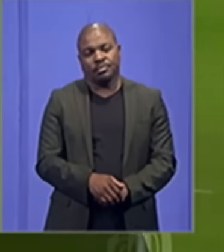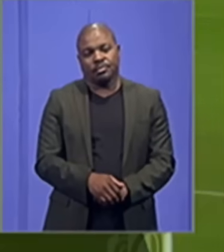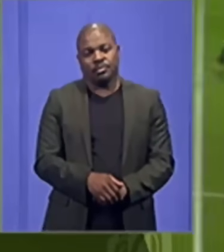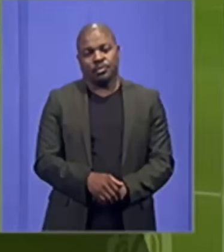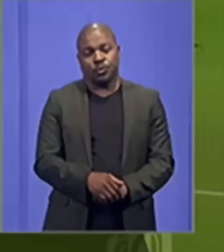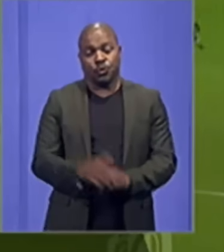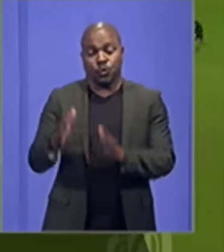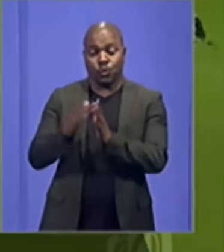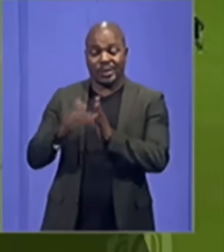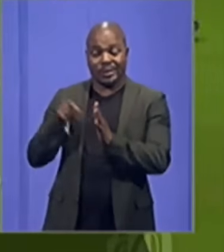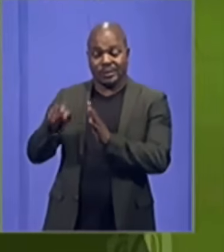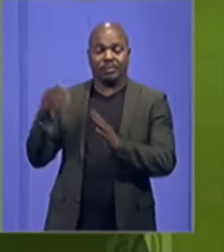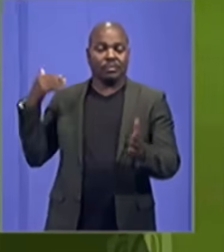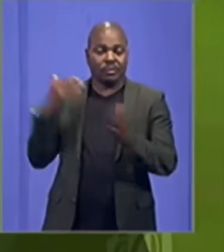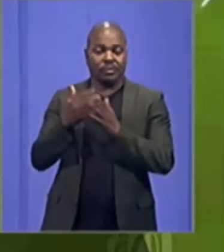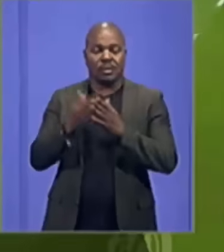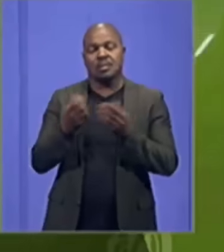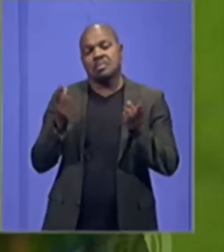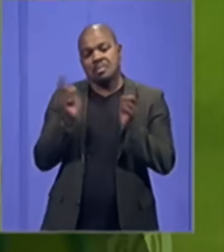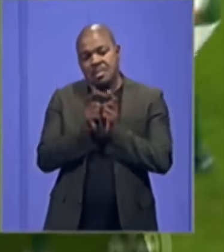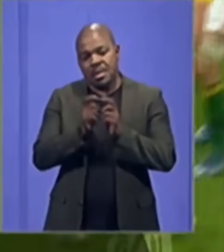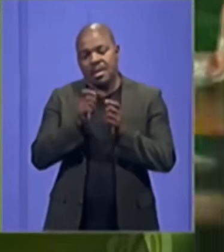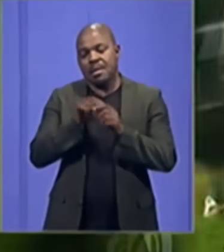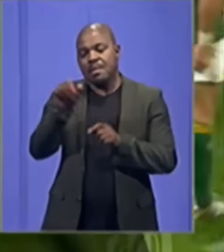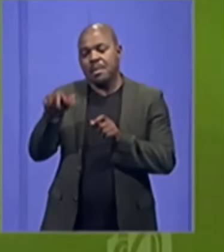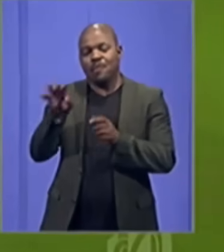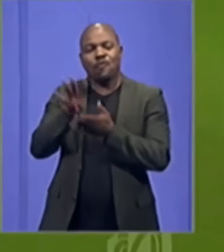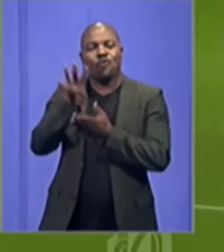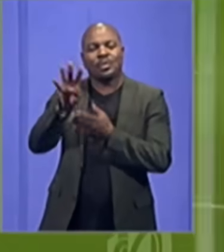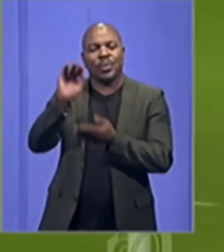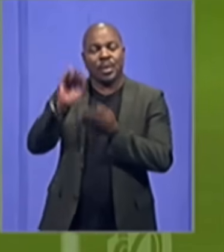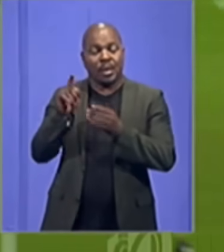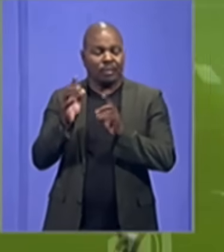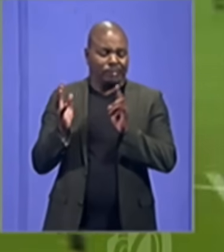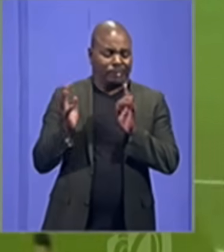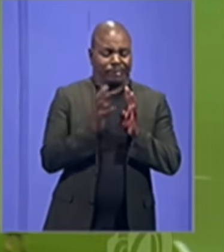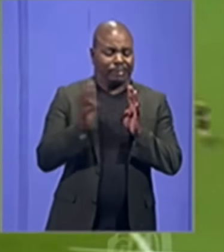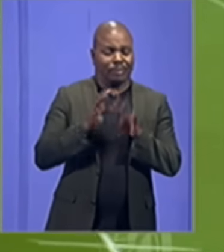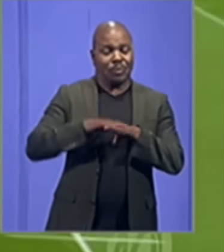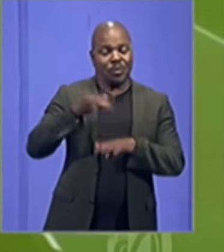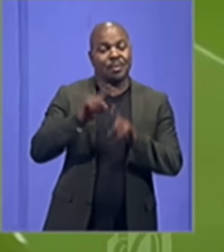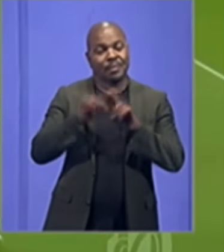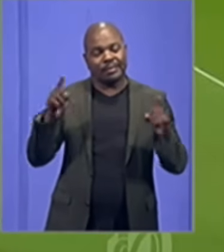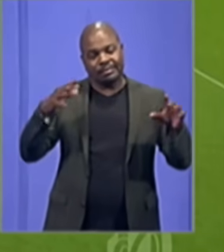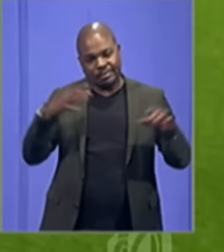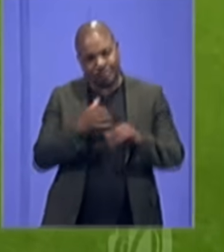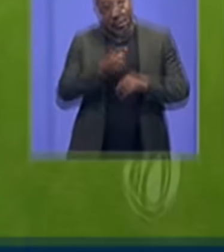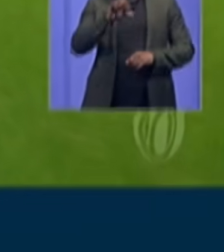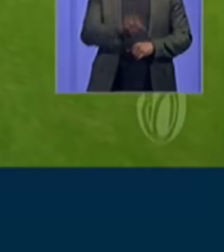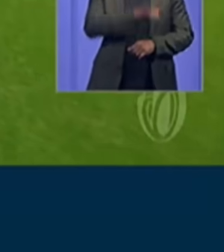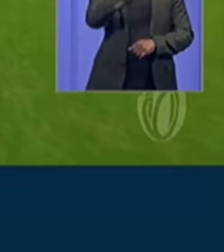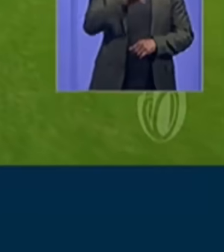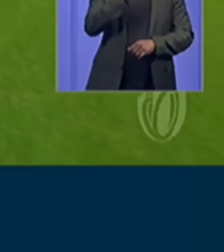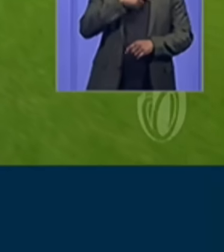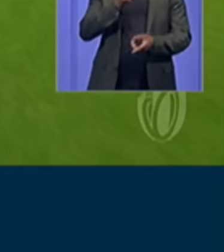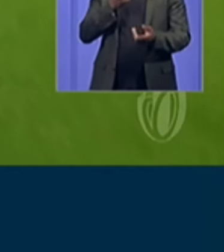New Zealand e bapetseng bogolo ba nako ka dibapadi tse 14 e file Aforika Borwa bothata empa lao le jwalo qetellong di Springboks di ile tsa roba